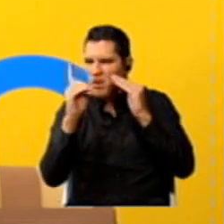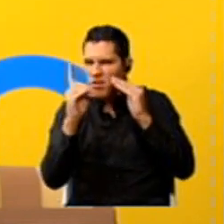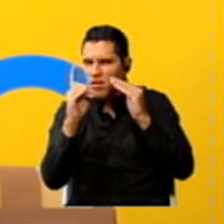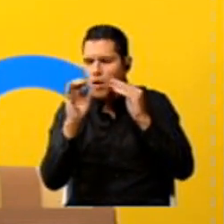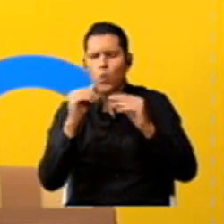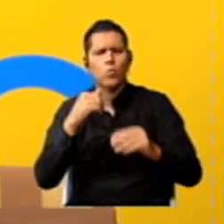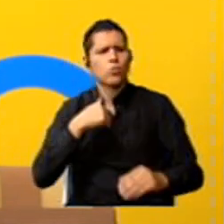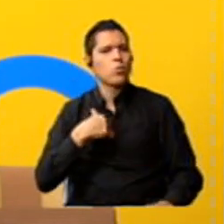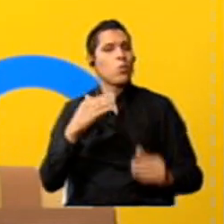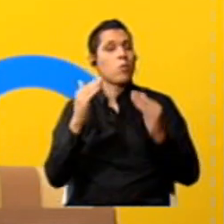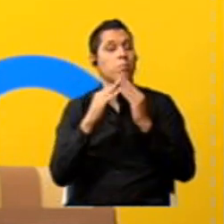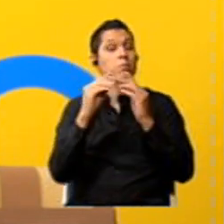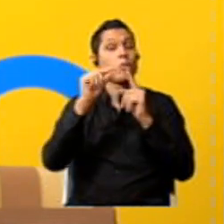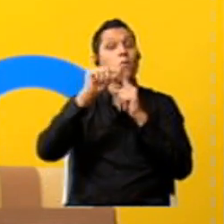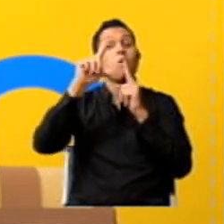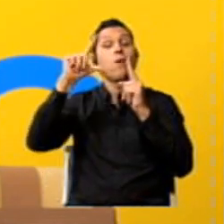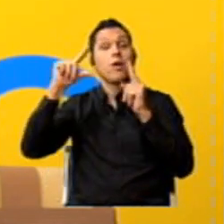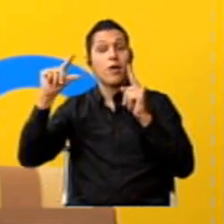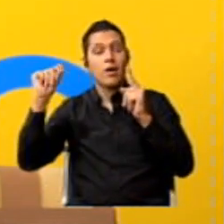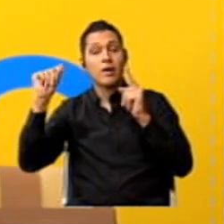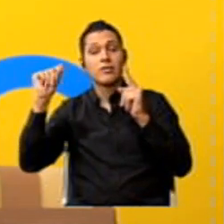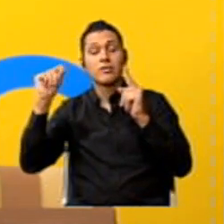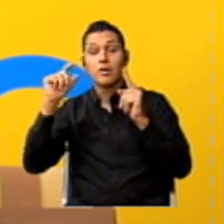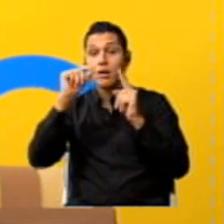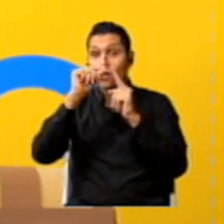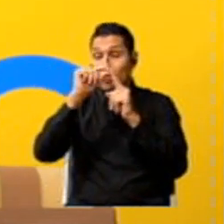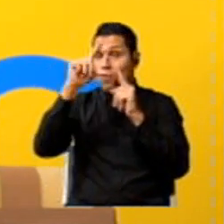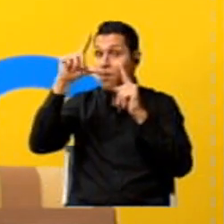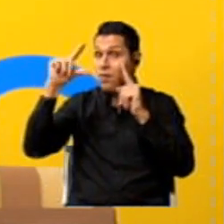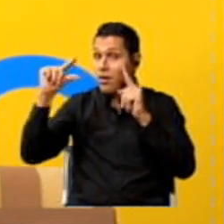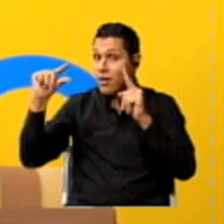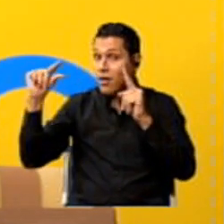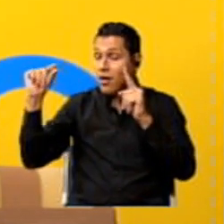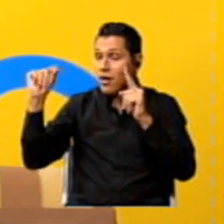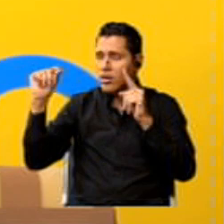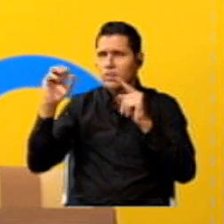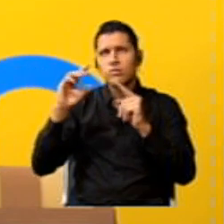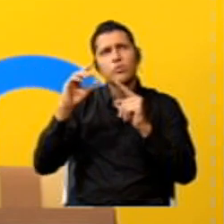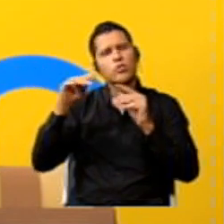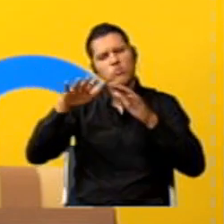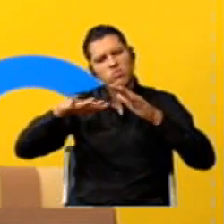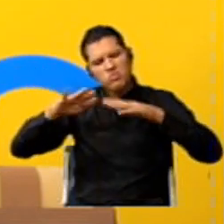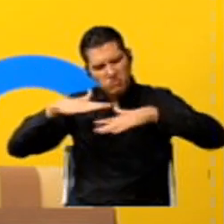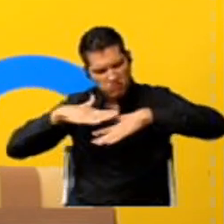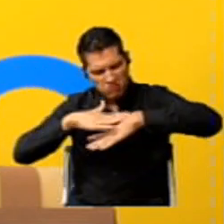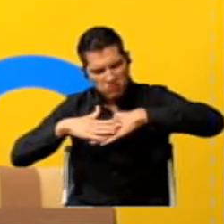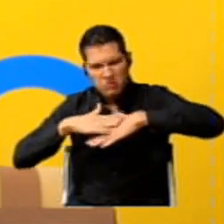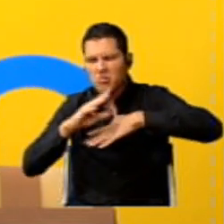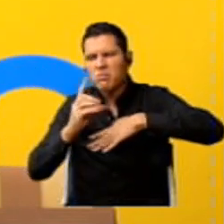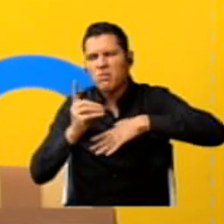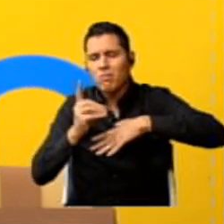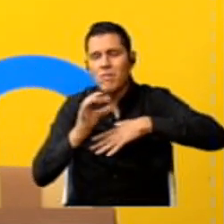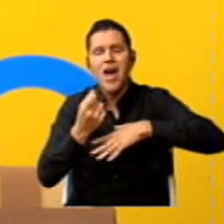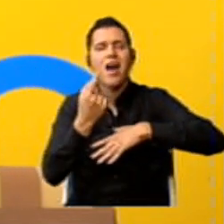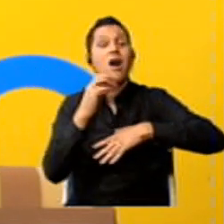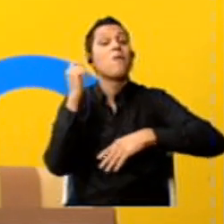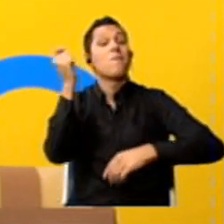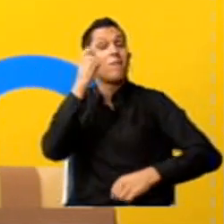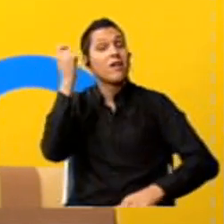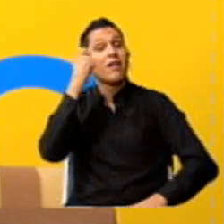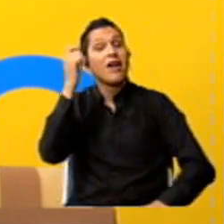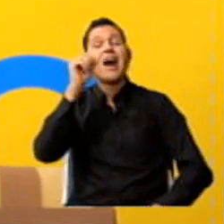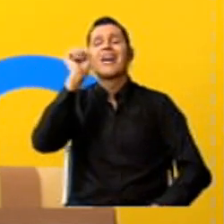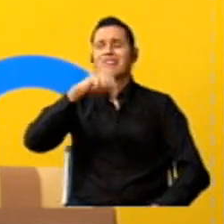Ojanta. Ojanta? Ojanta is in Guanacaste. Oh,